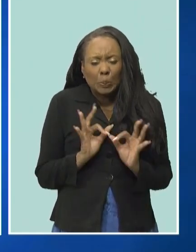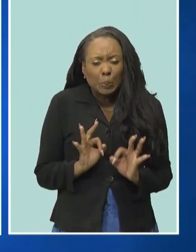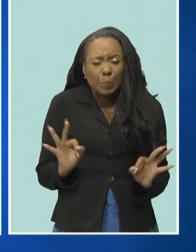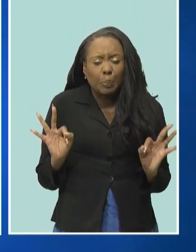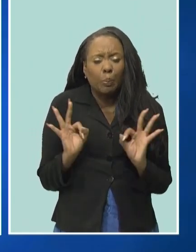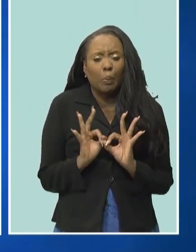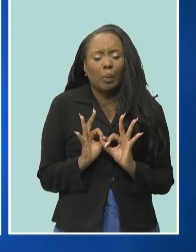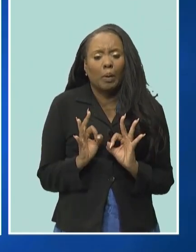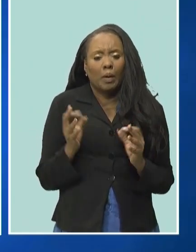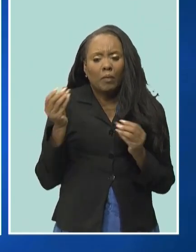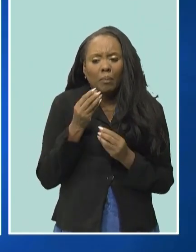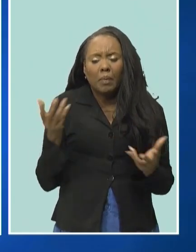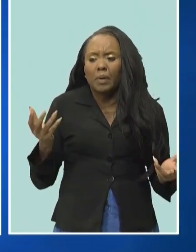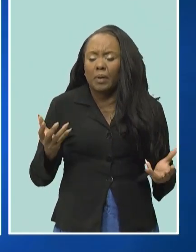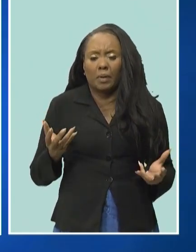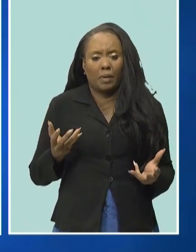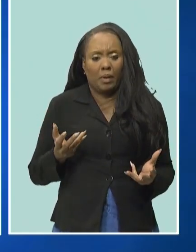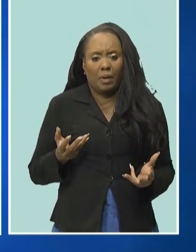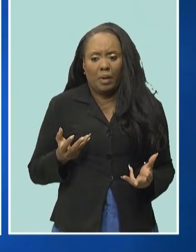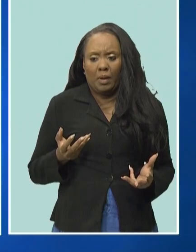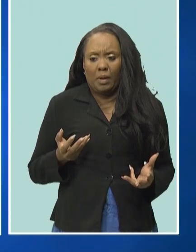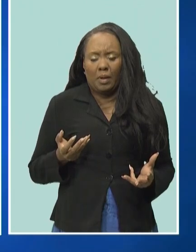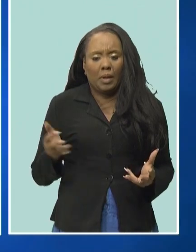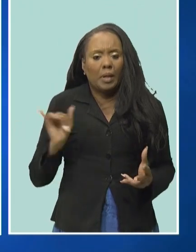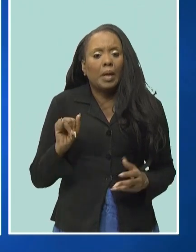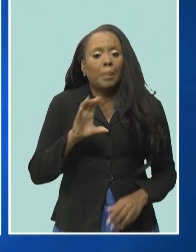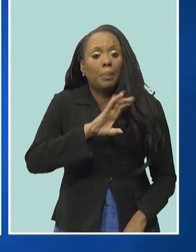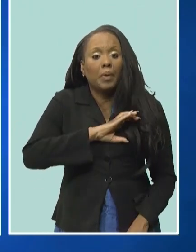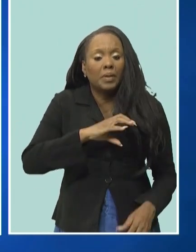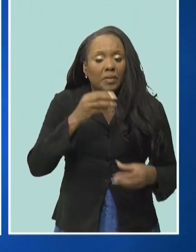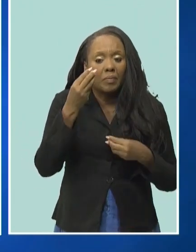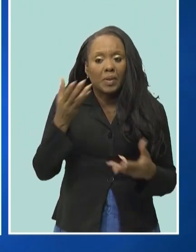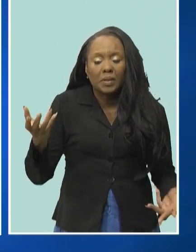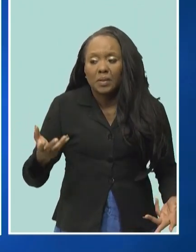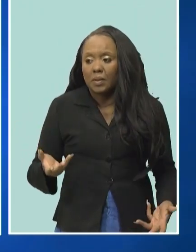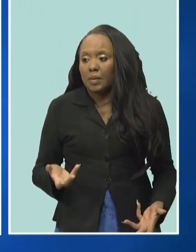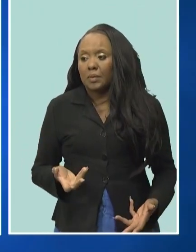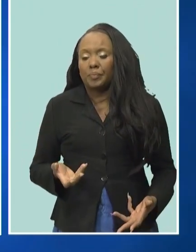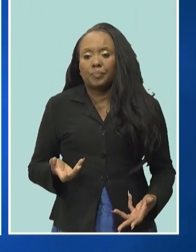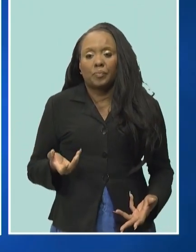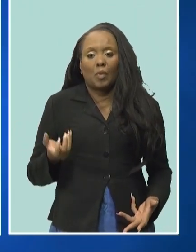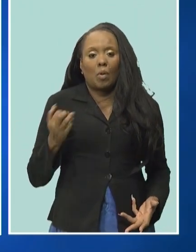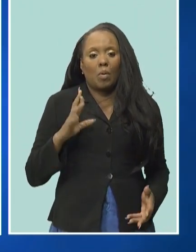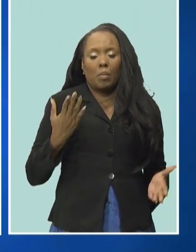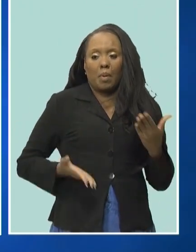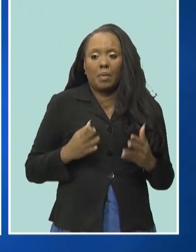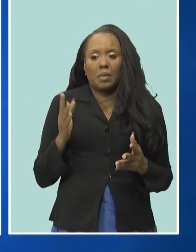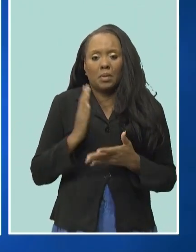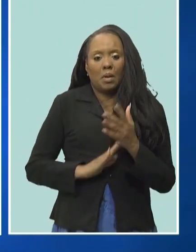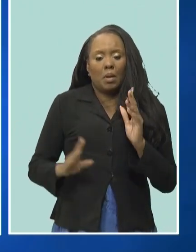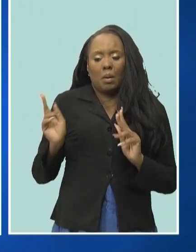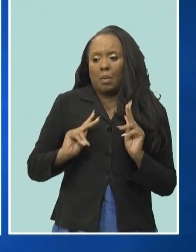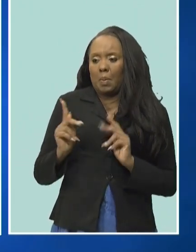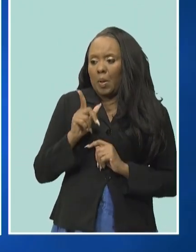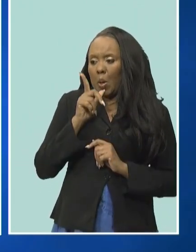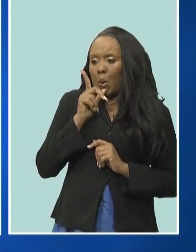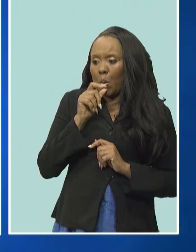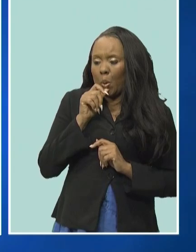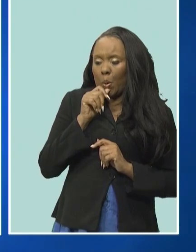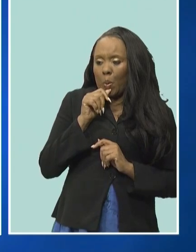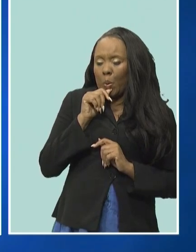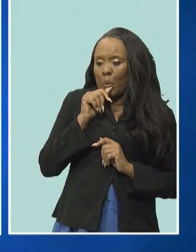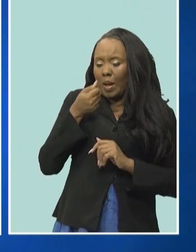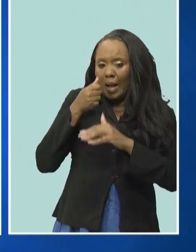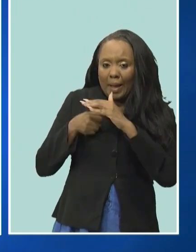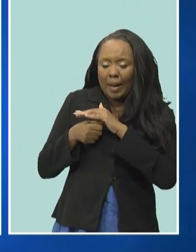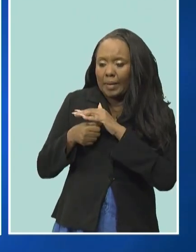sensitive information and they mess with investigations, or they get people who are undercover in trouble. Sometimes it's medical data